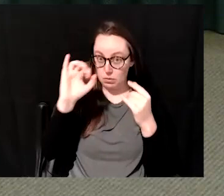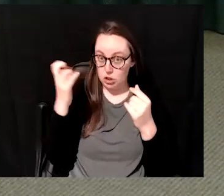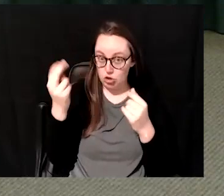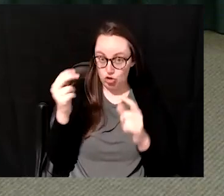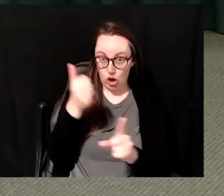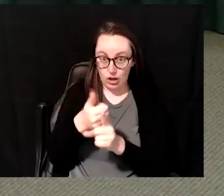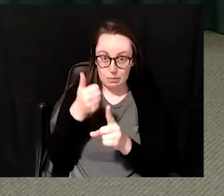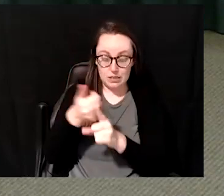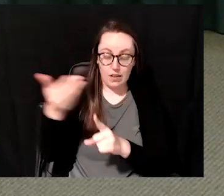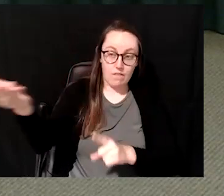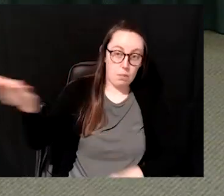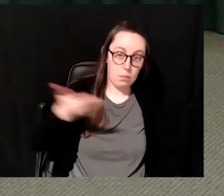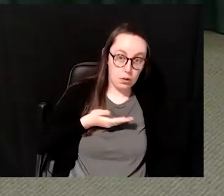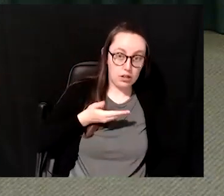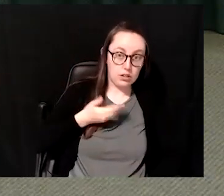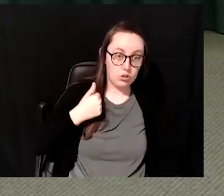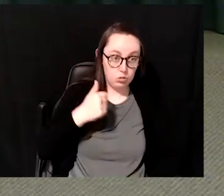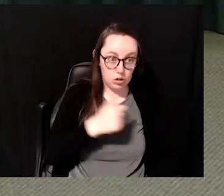that John